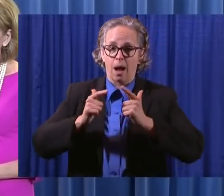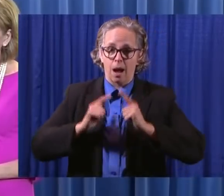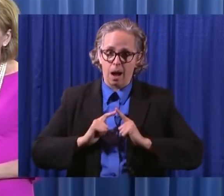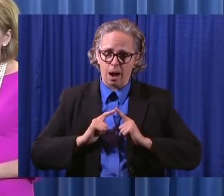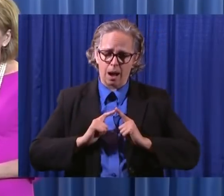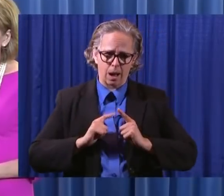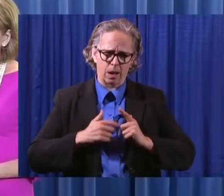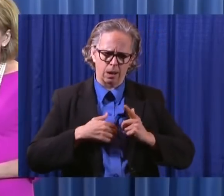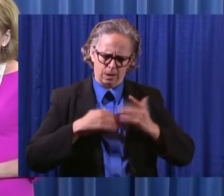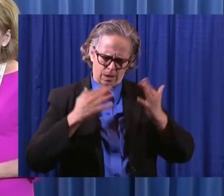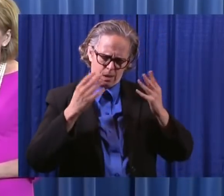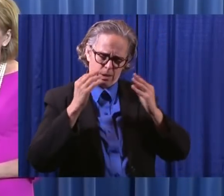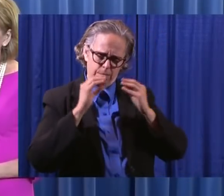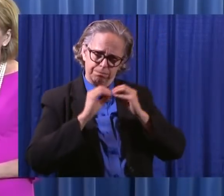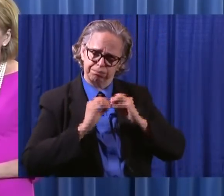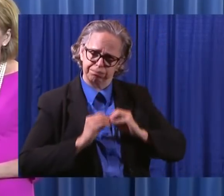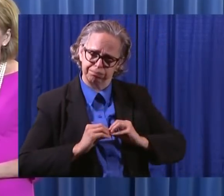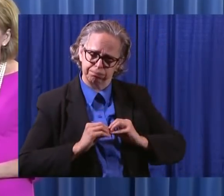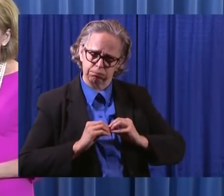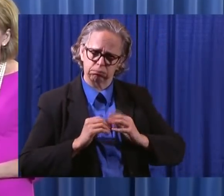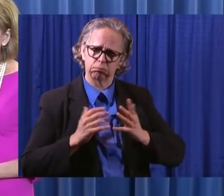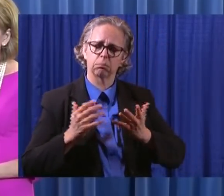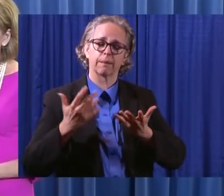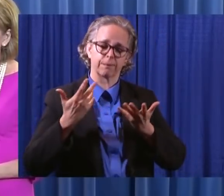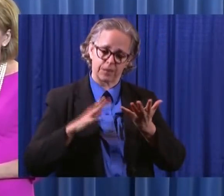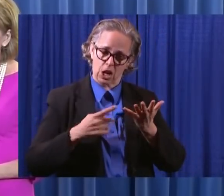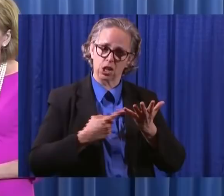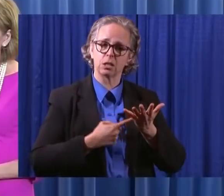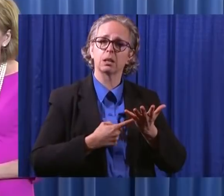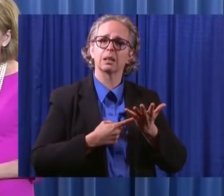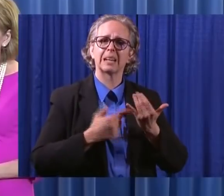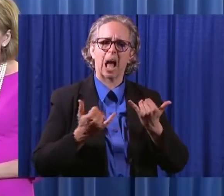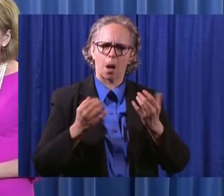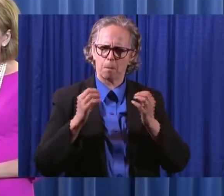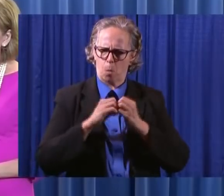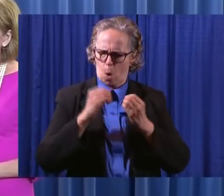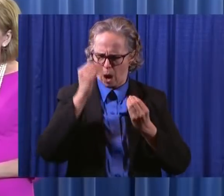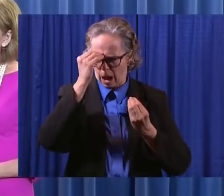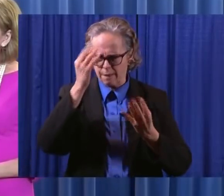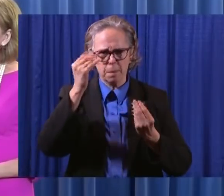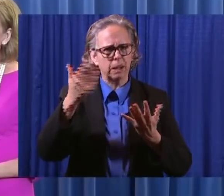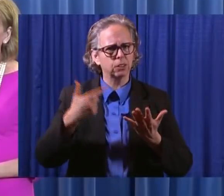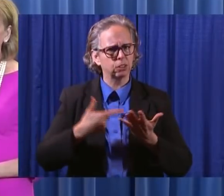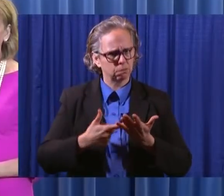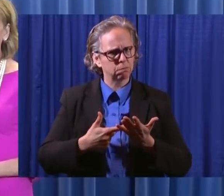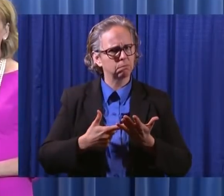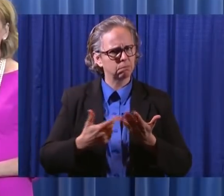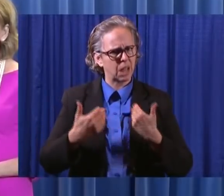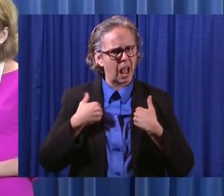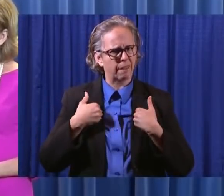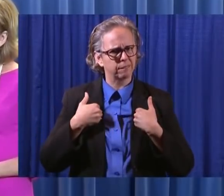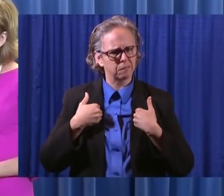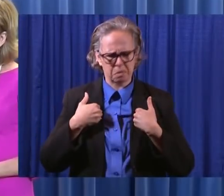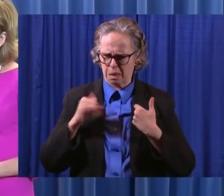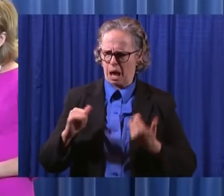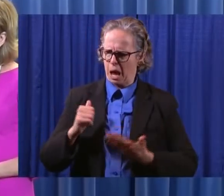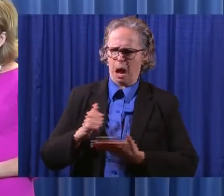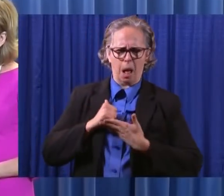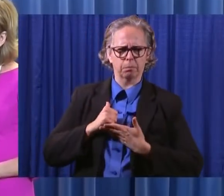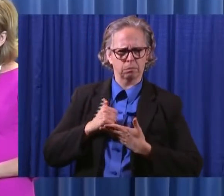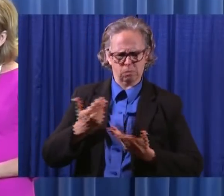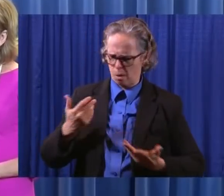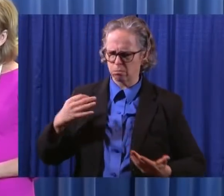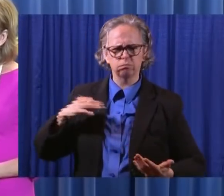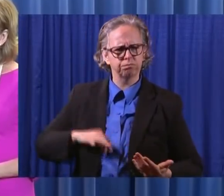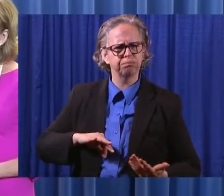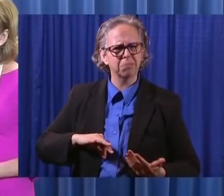we're now looking at a lot more data than we've been able to in the past, and that's certainly very, very important. But if